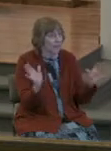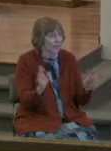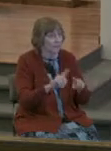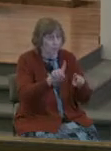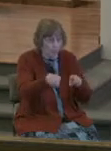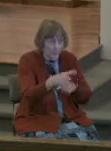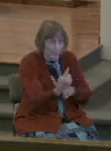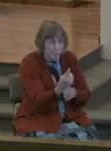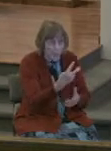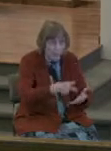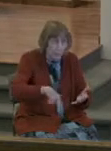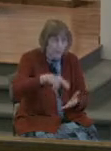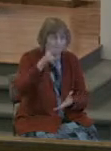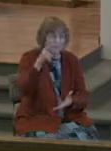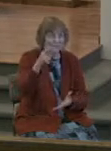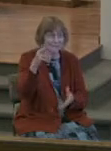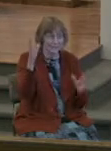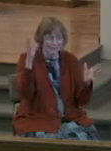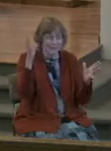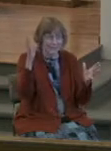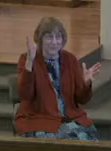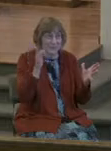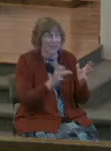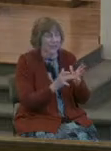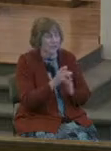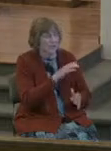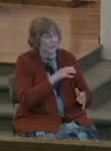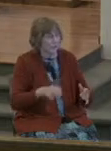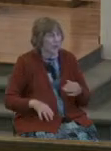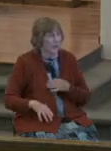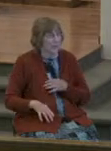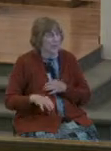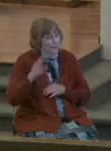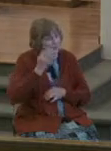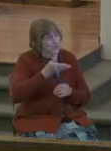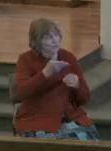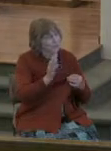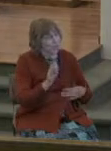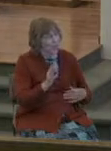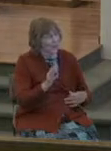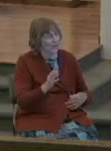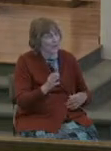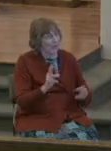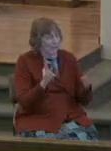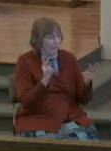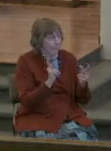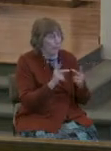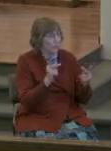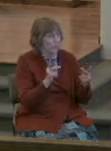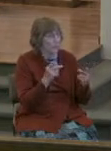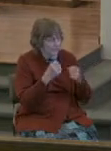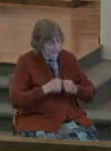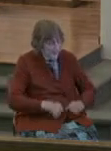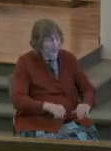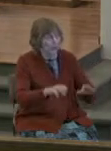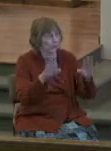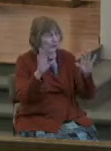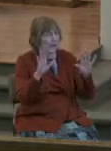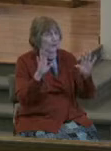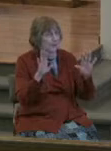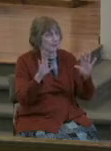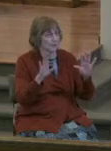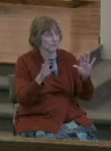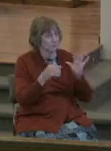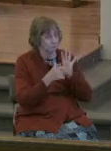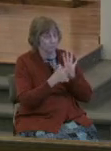only one rose from the dead. Jesus Christ, the Son of God, the perfect sacrifice,